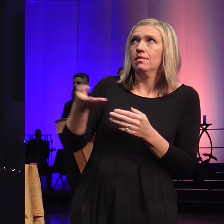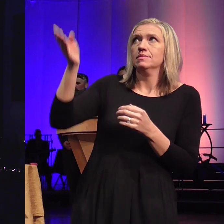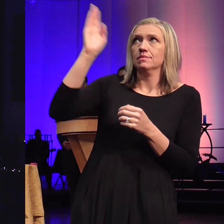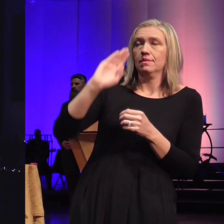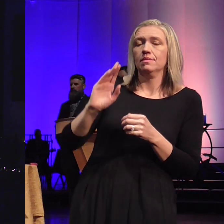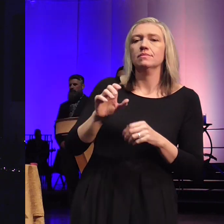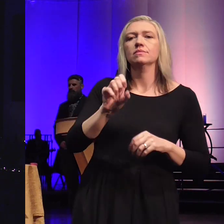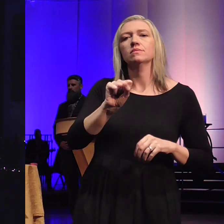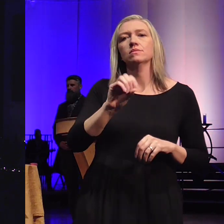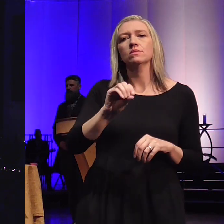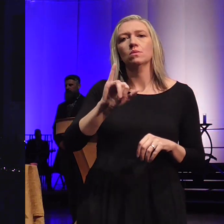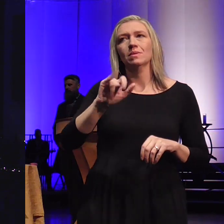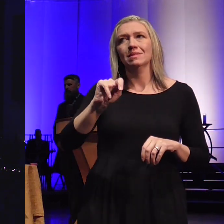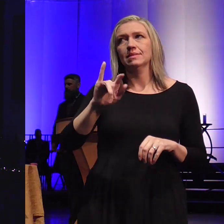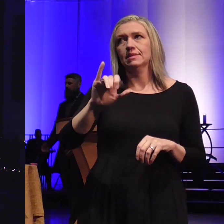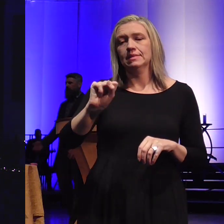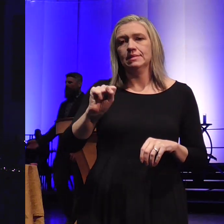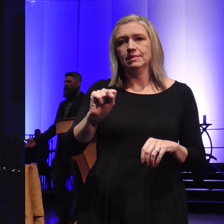is.